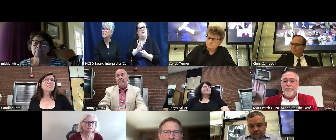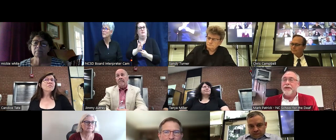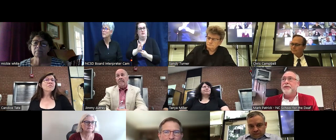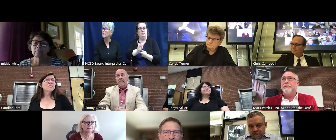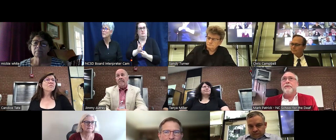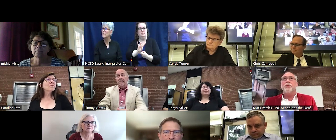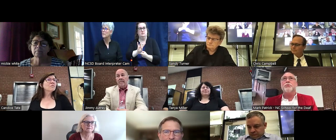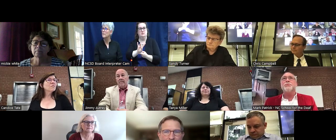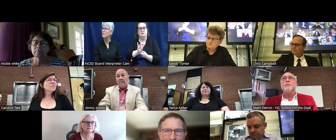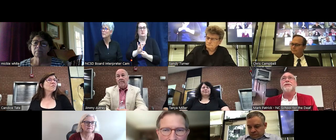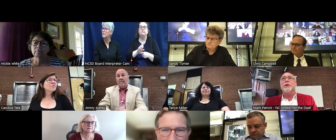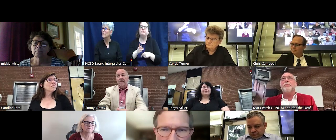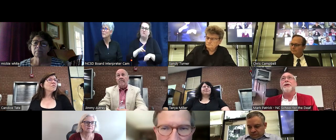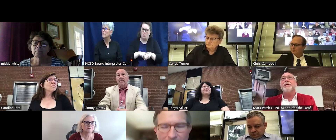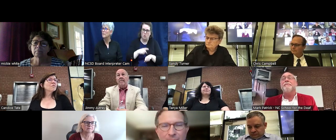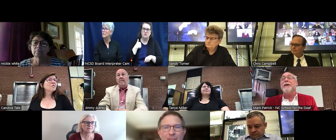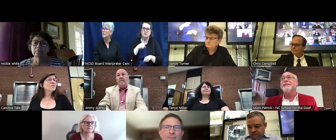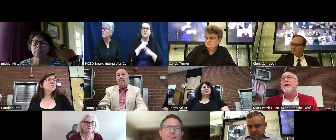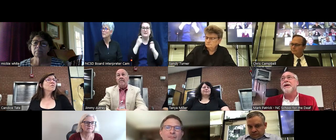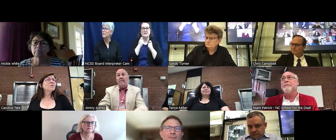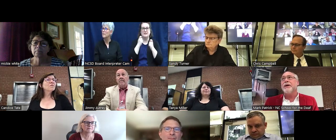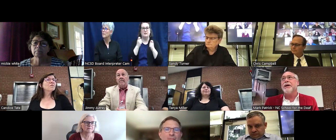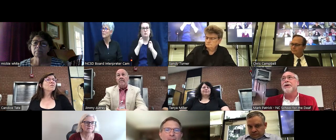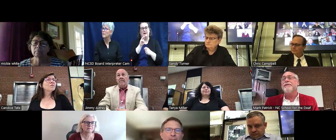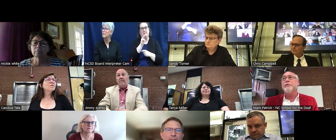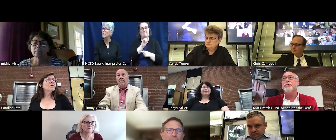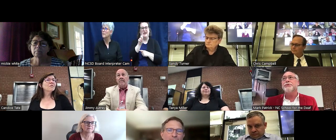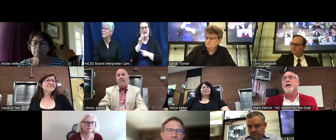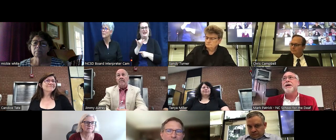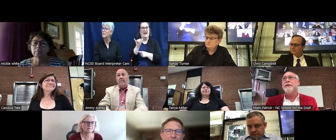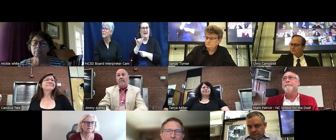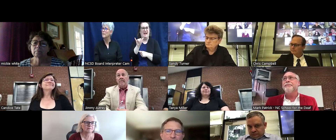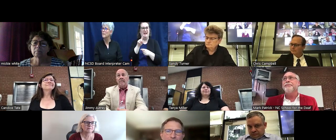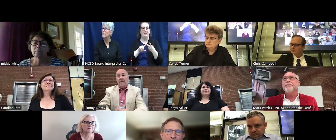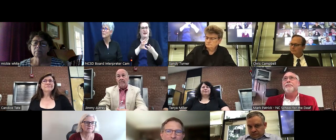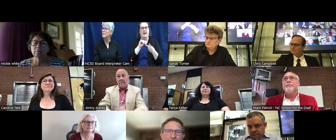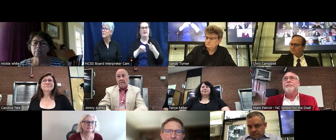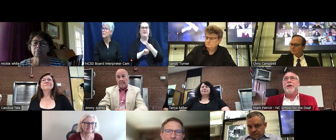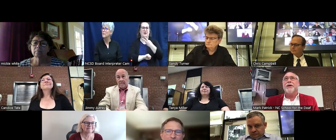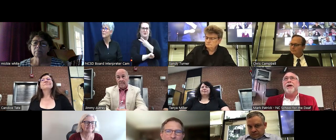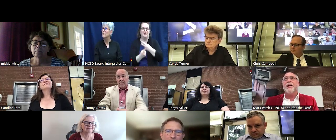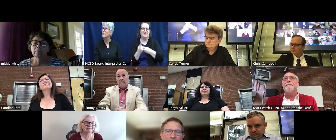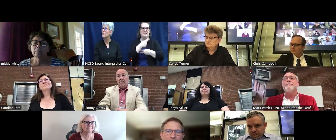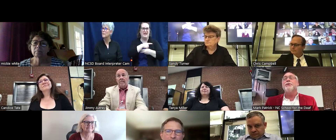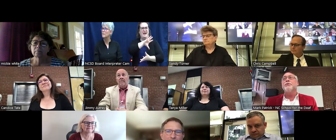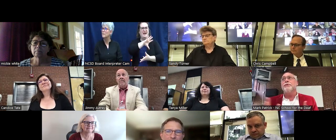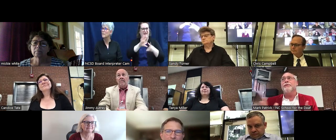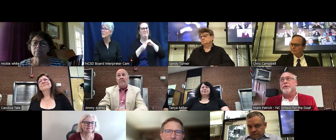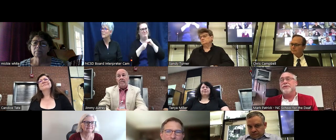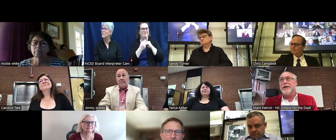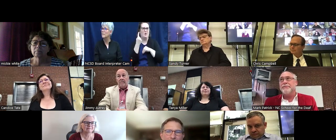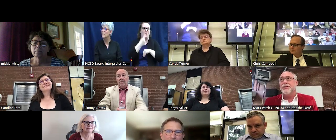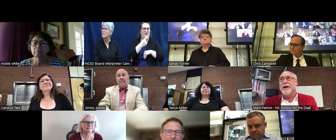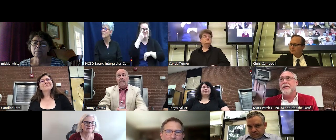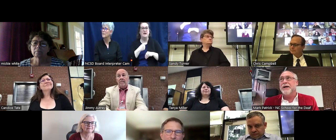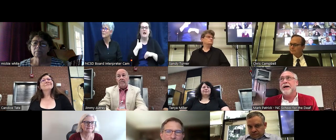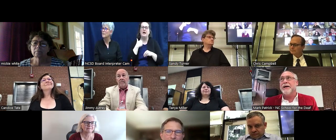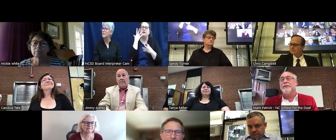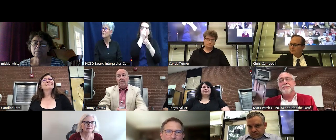And then, of course, we celebrated May Day and Founder's Day and had a beautiful